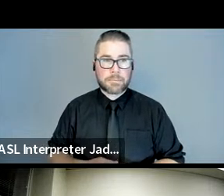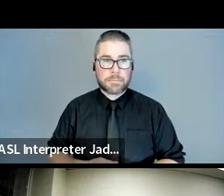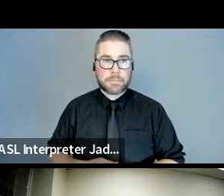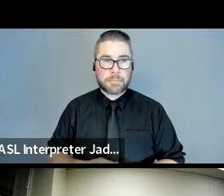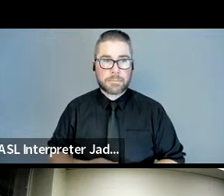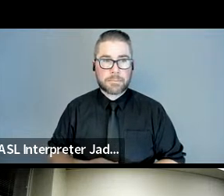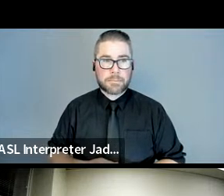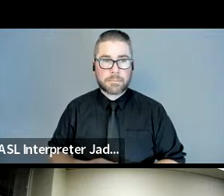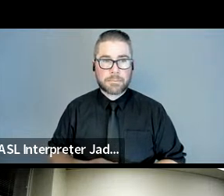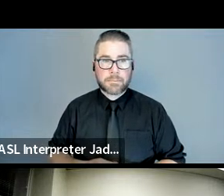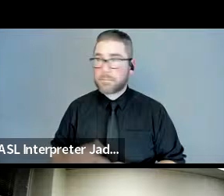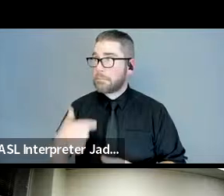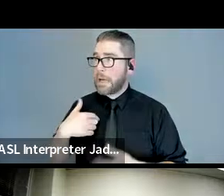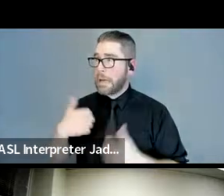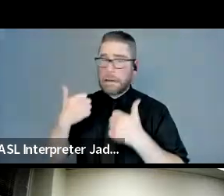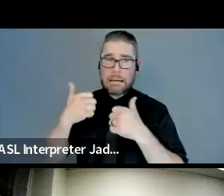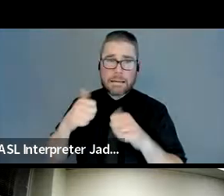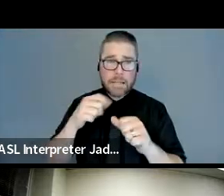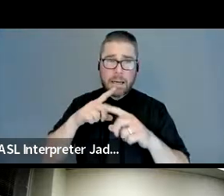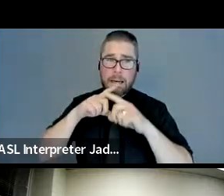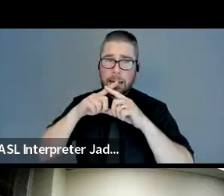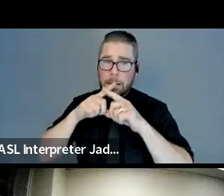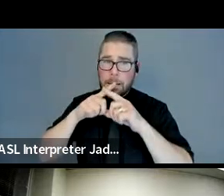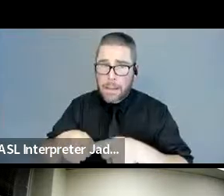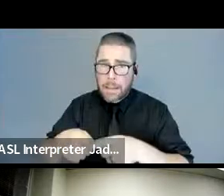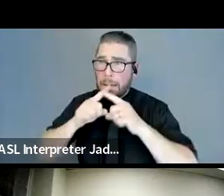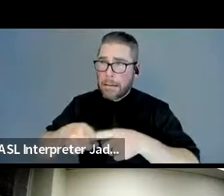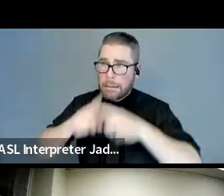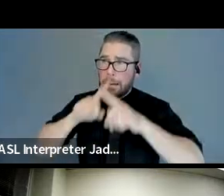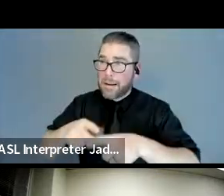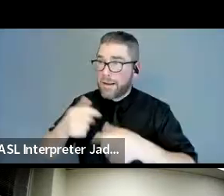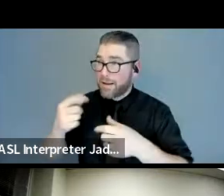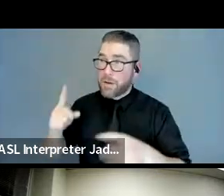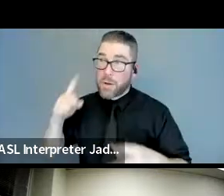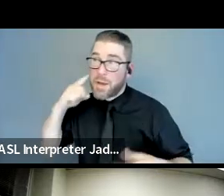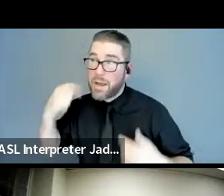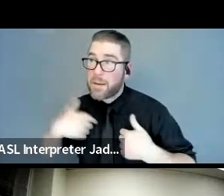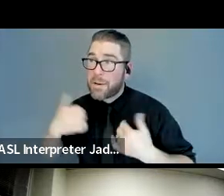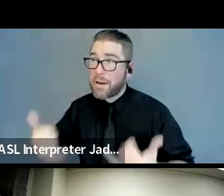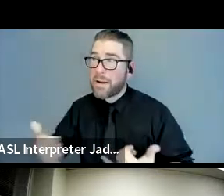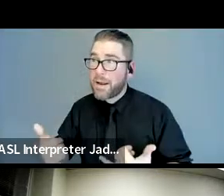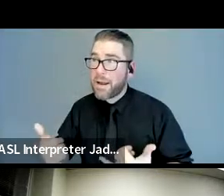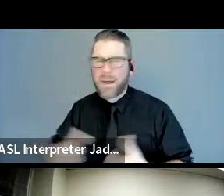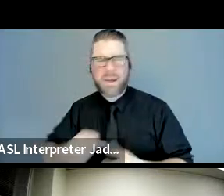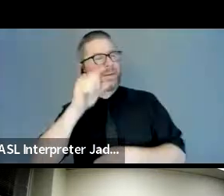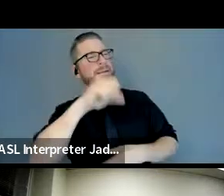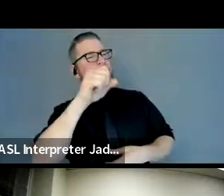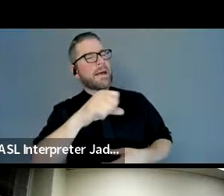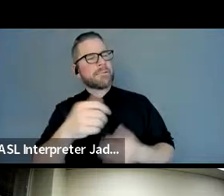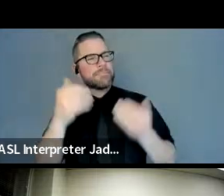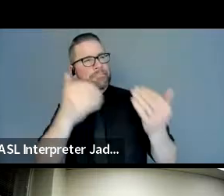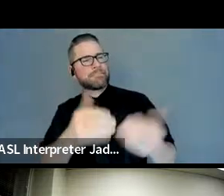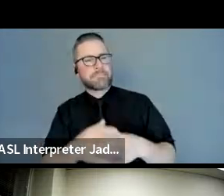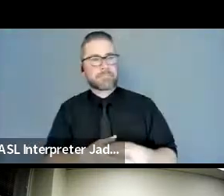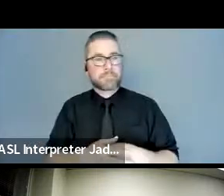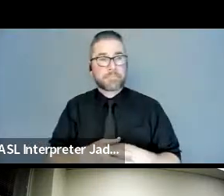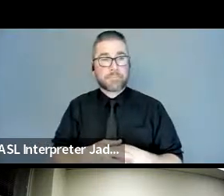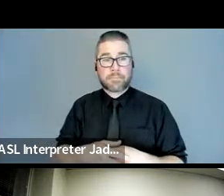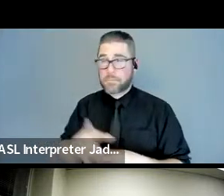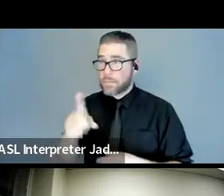I keep trying to unmute it. Can you hear me now? Yeah. No. Can you hear me